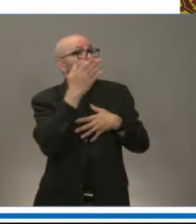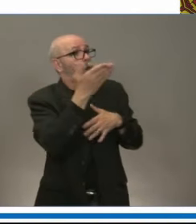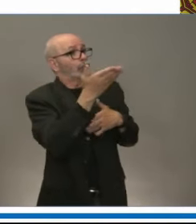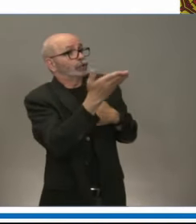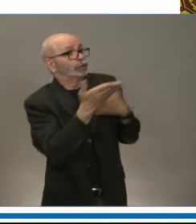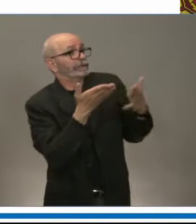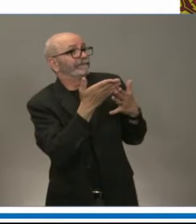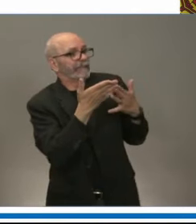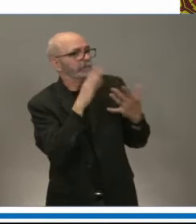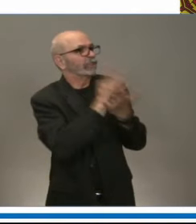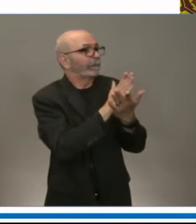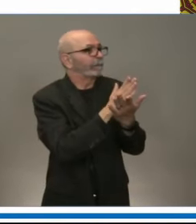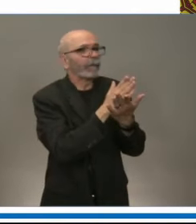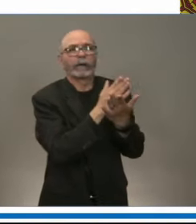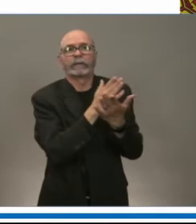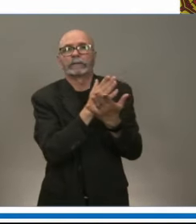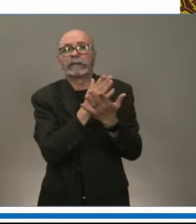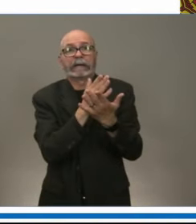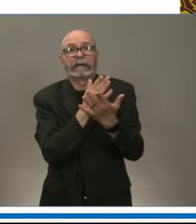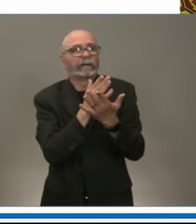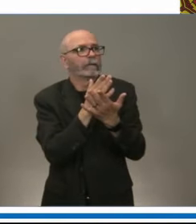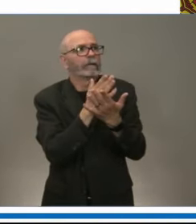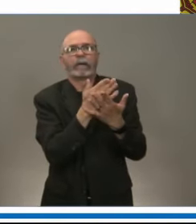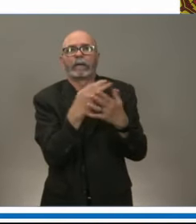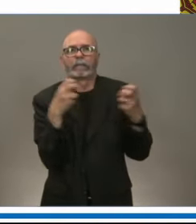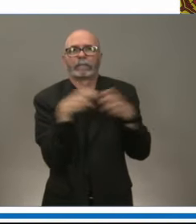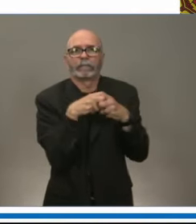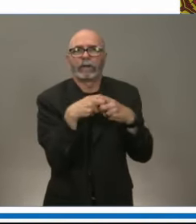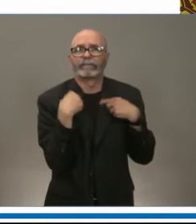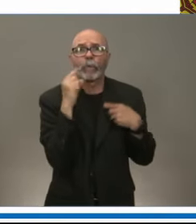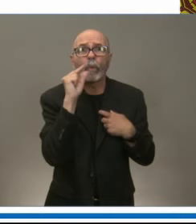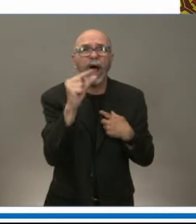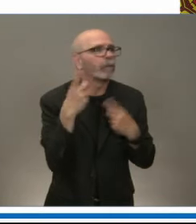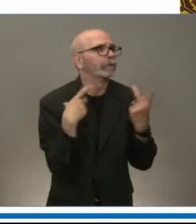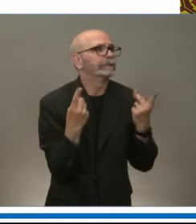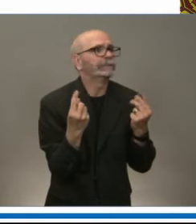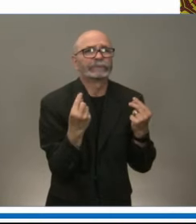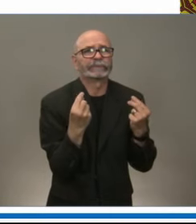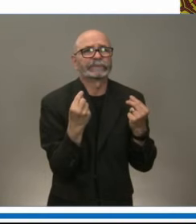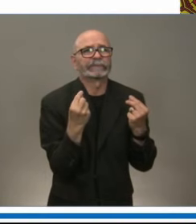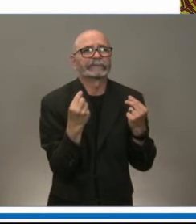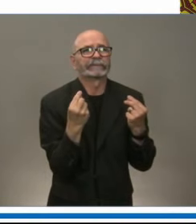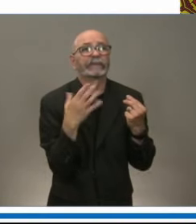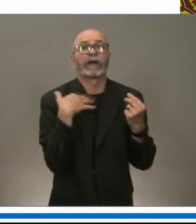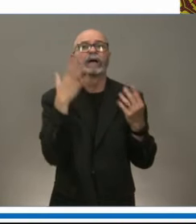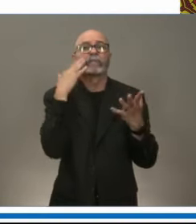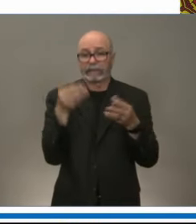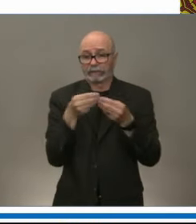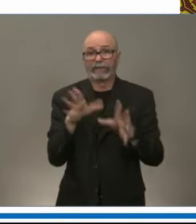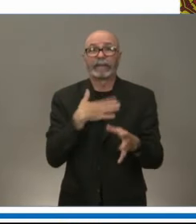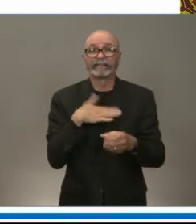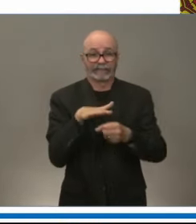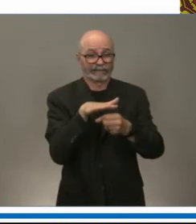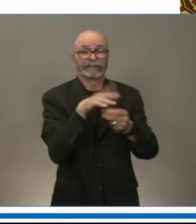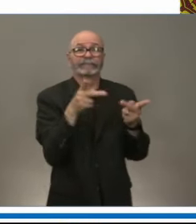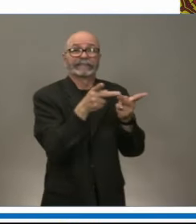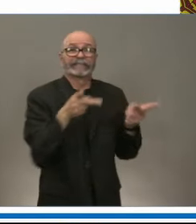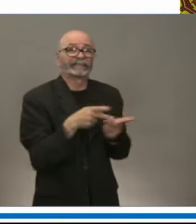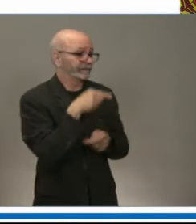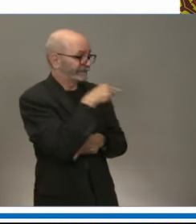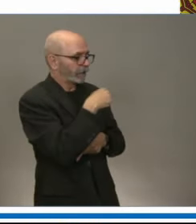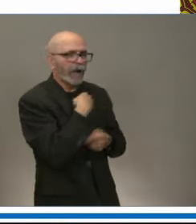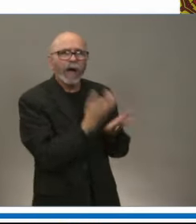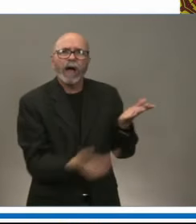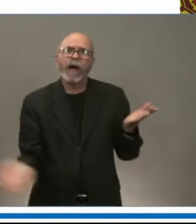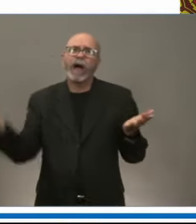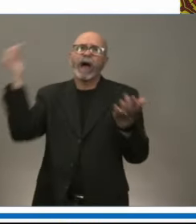of time that they'll lose their spot and have to reapply for care. So the home care workers want to